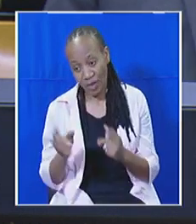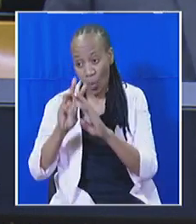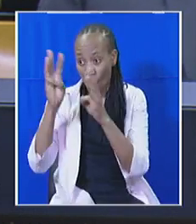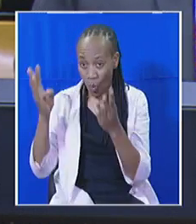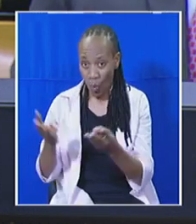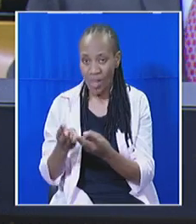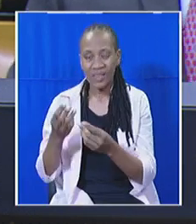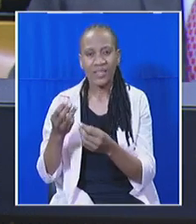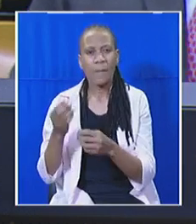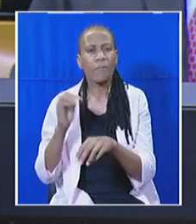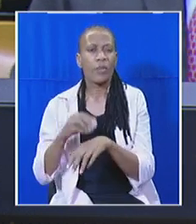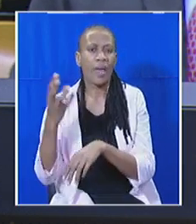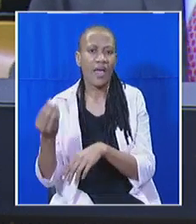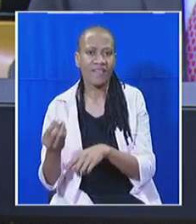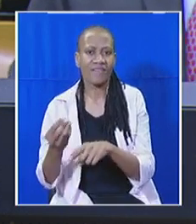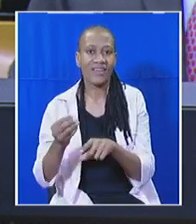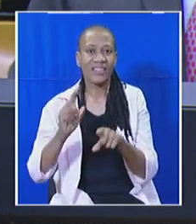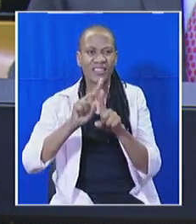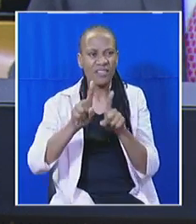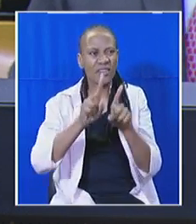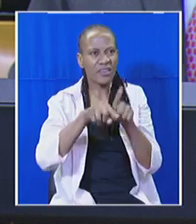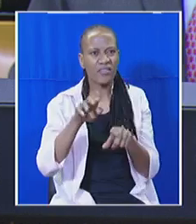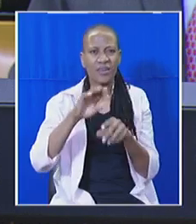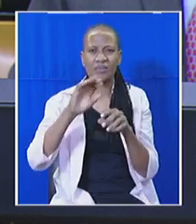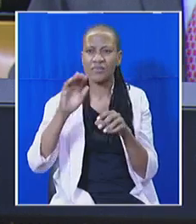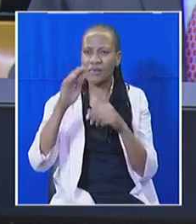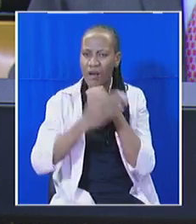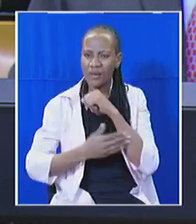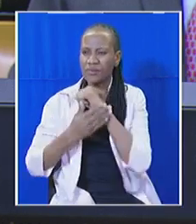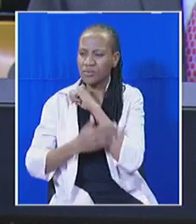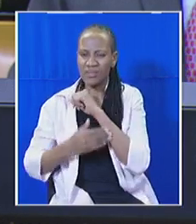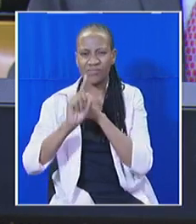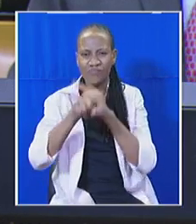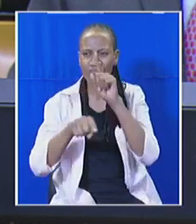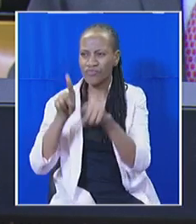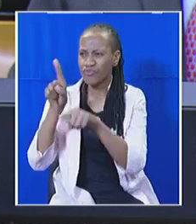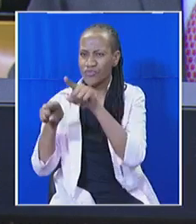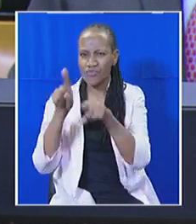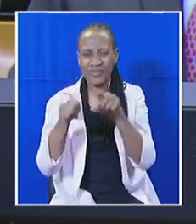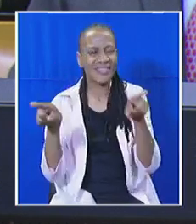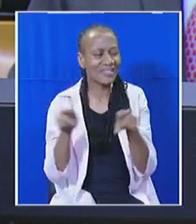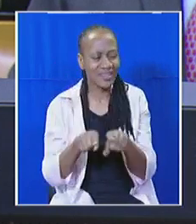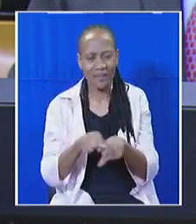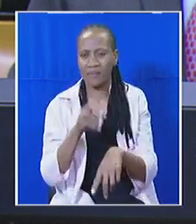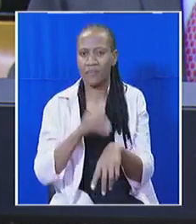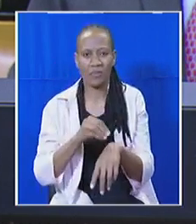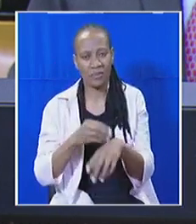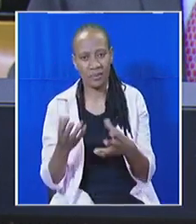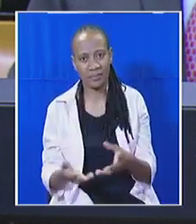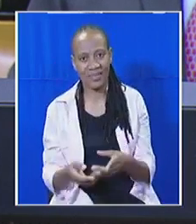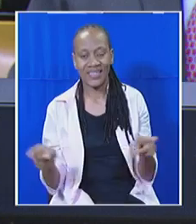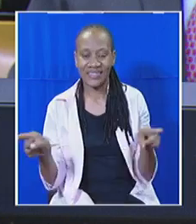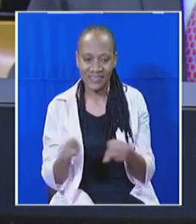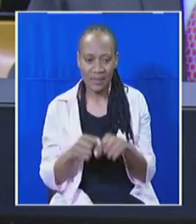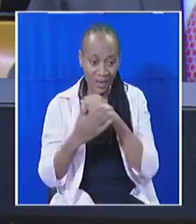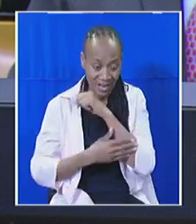shortage differs from continent to continent, from region to region, from country to country, but even within